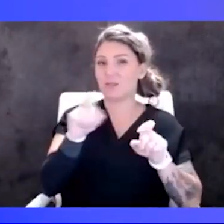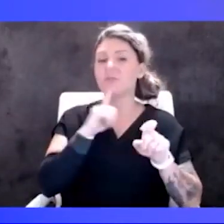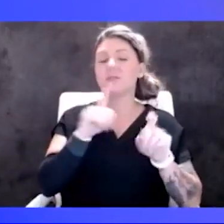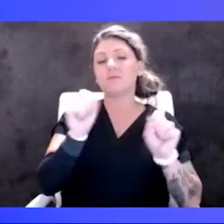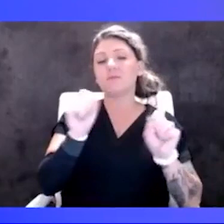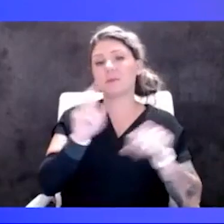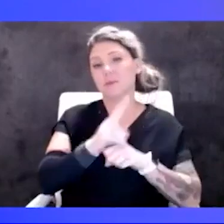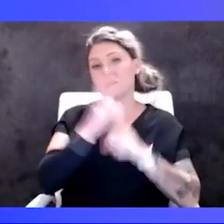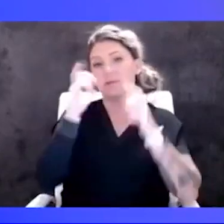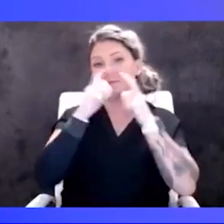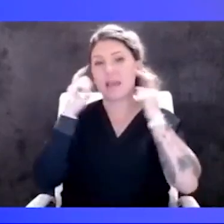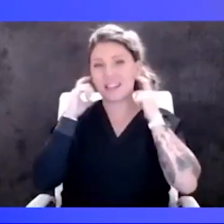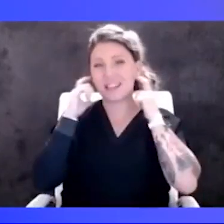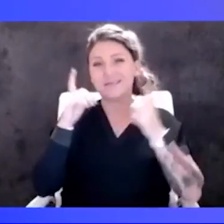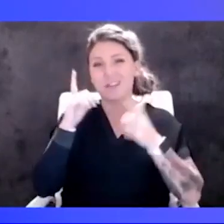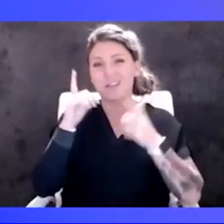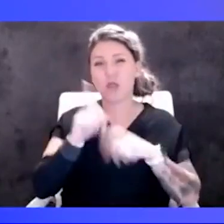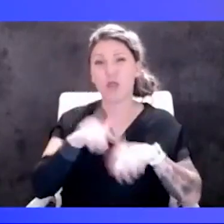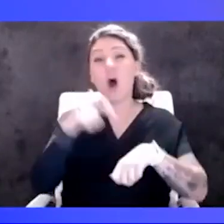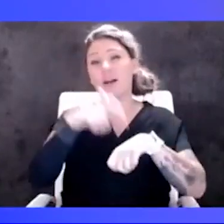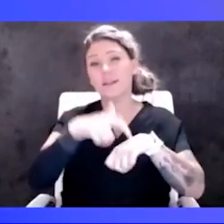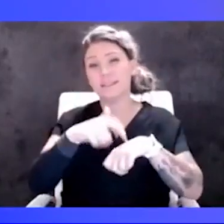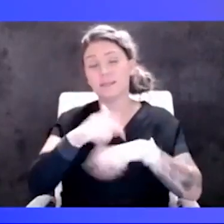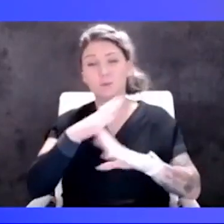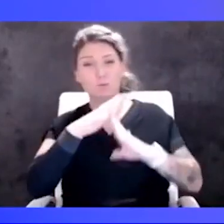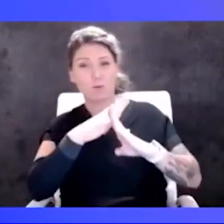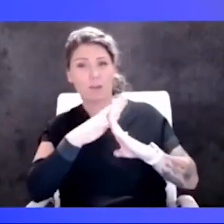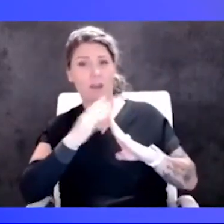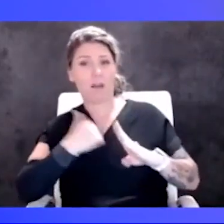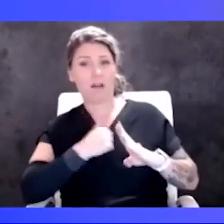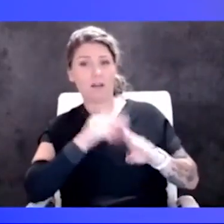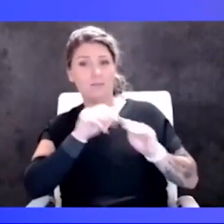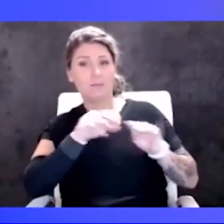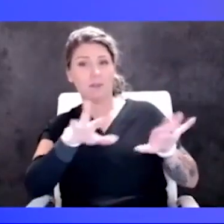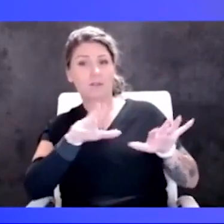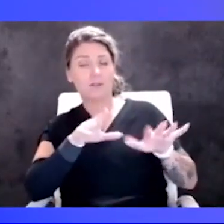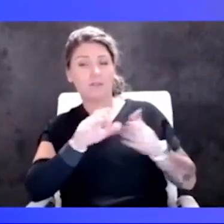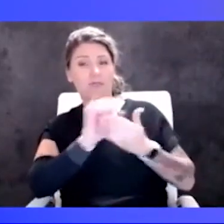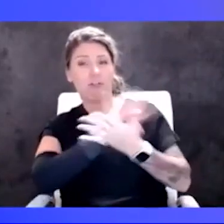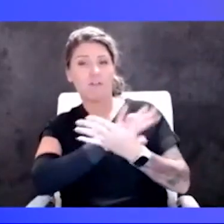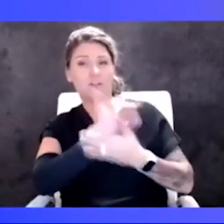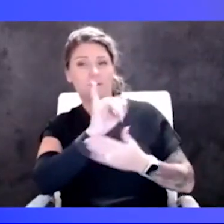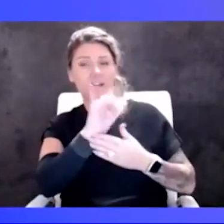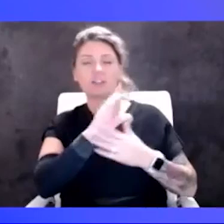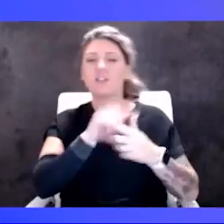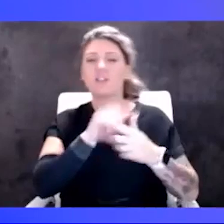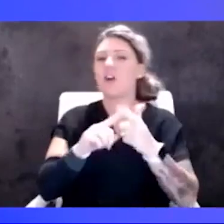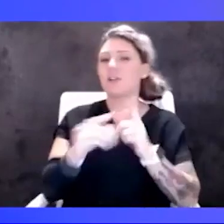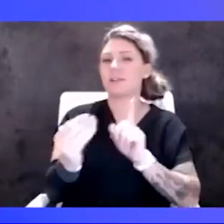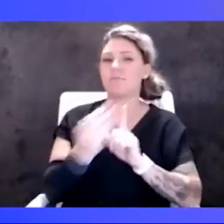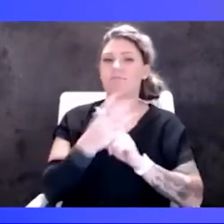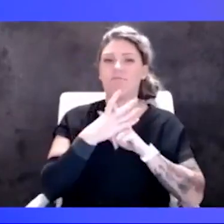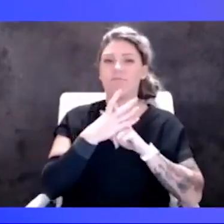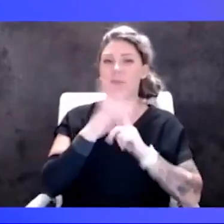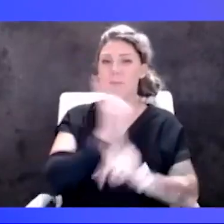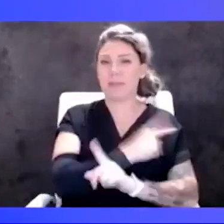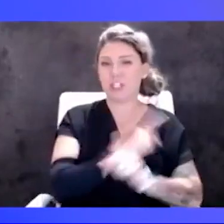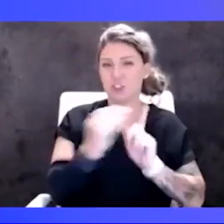a long time to prevent us from causing infections to our patients, and patients obviously infecting us